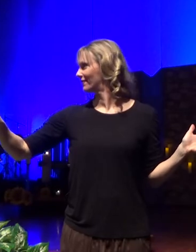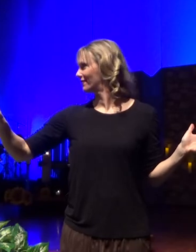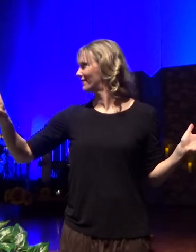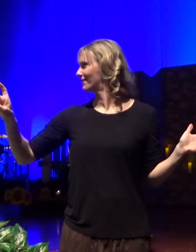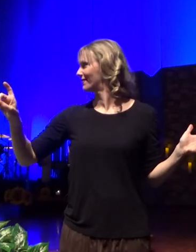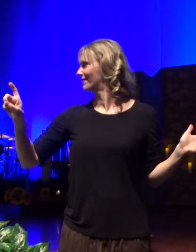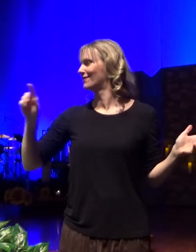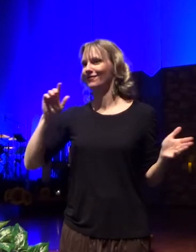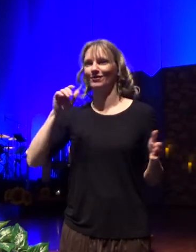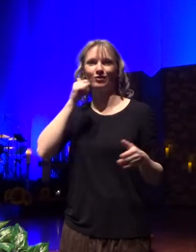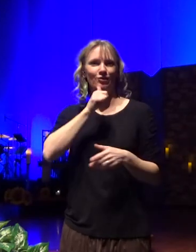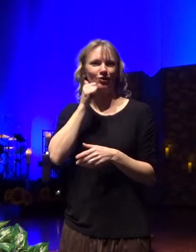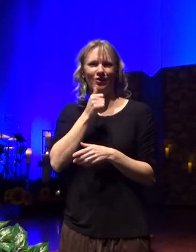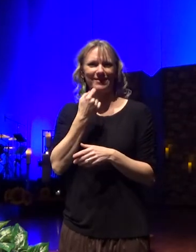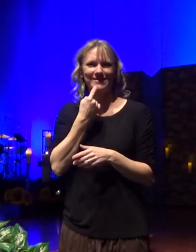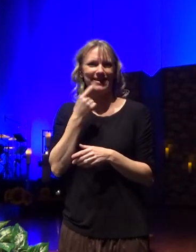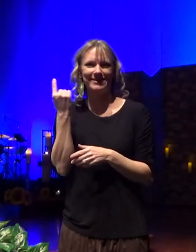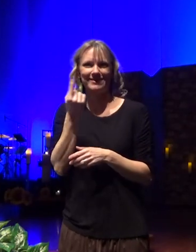Yeah, exactly.